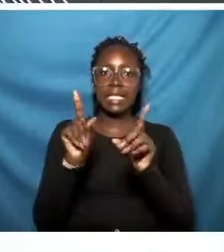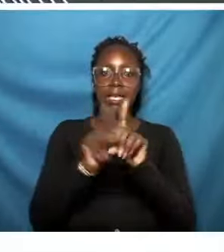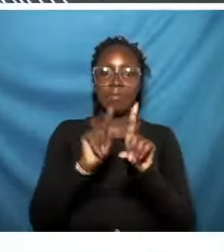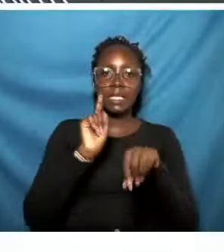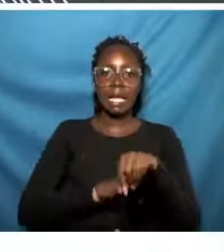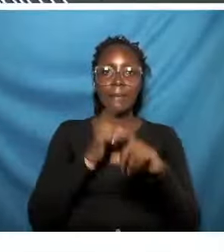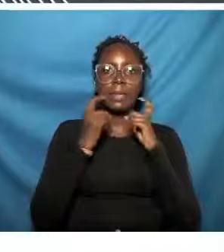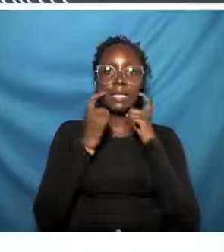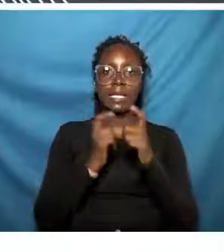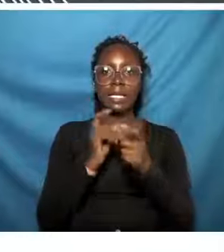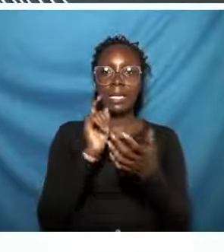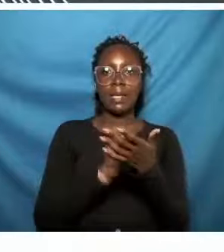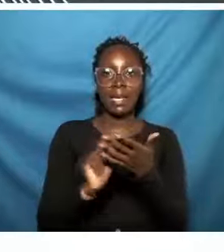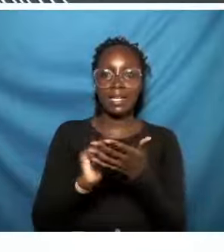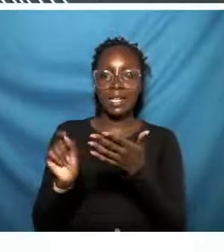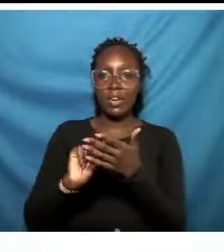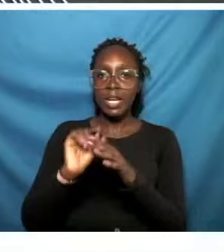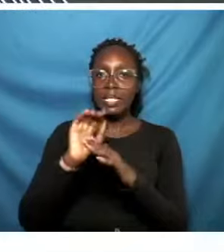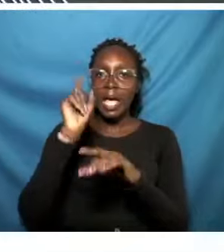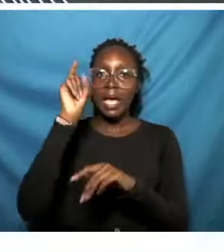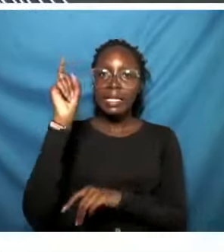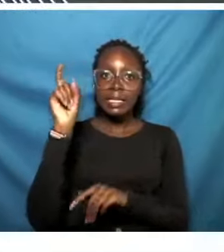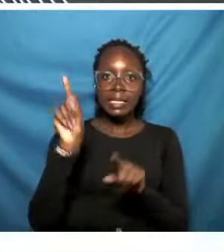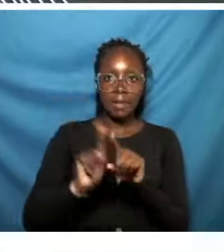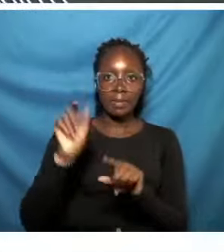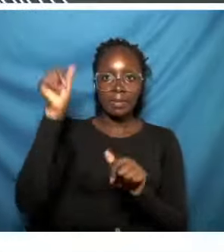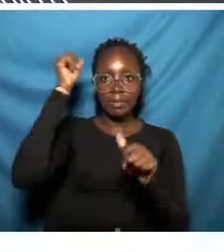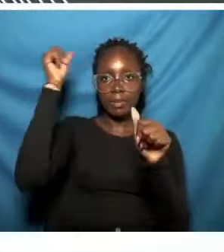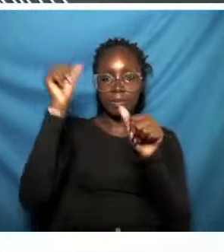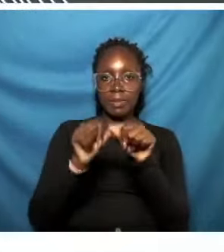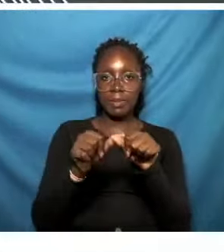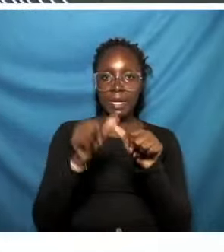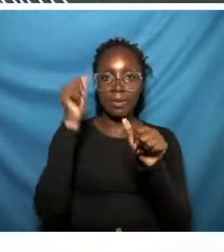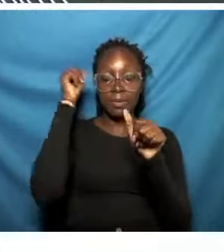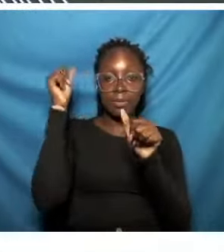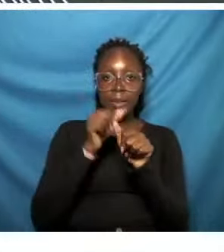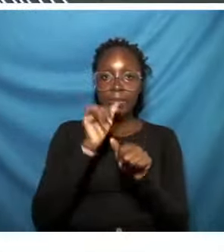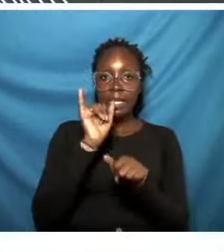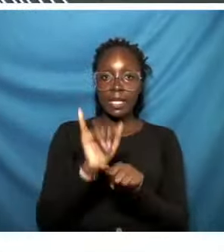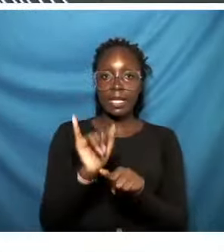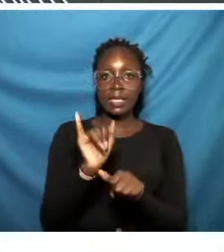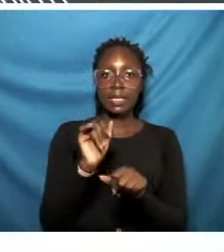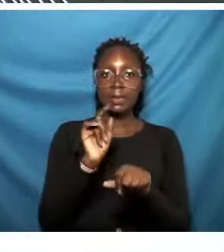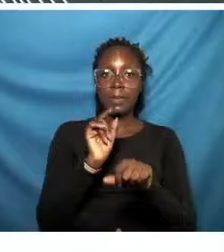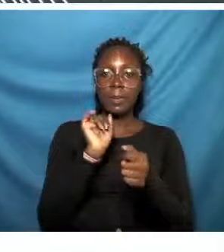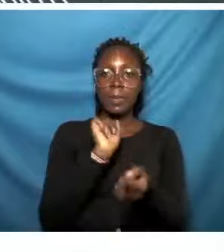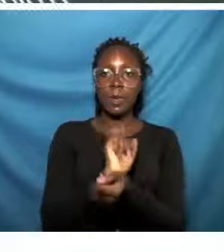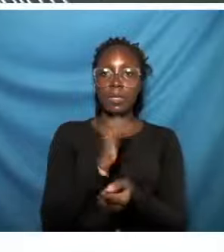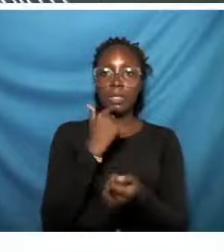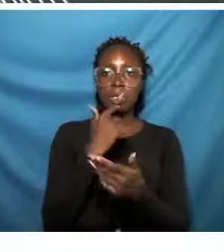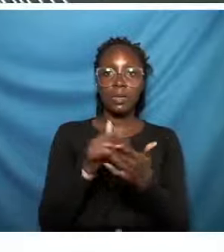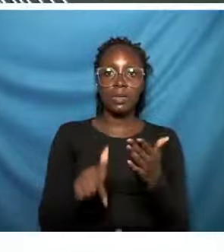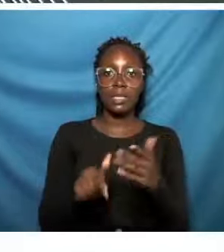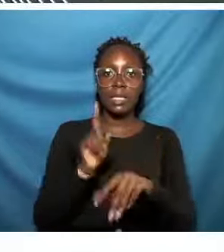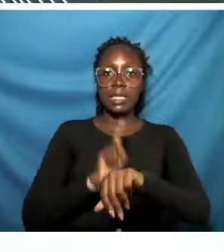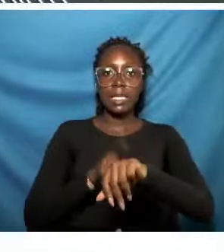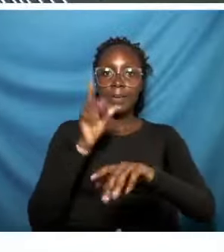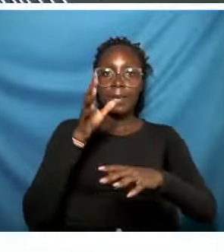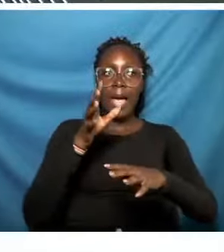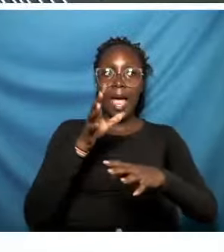zilikuwa zina kumbukwa na zinawekwa kwenye mahali pa kumbukumbu. What Paul is saying, when you accept